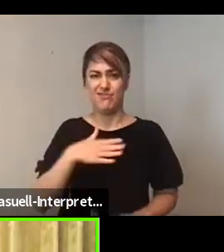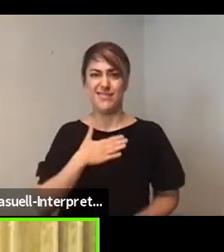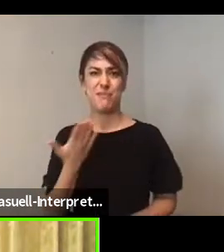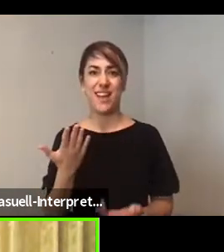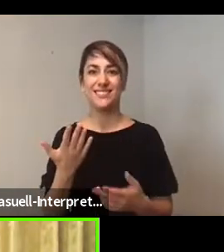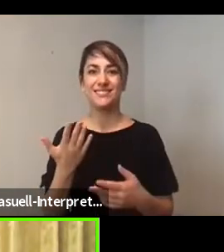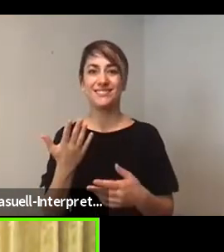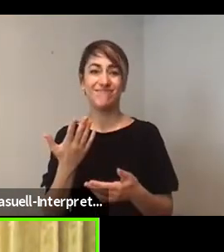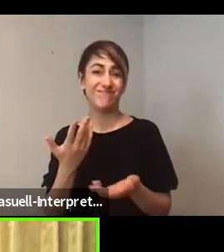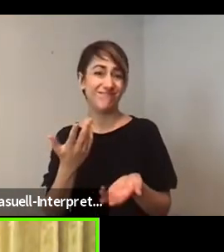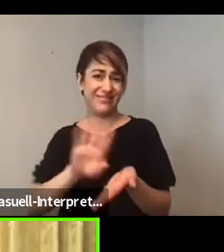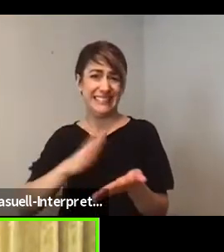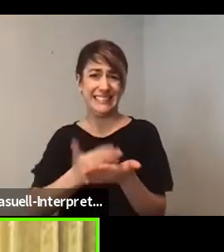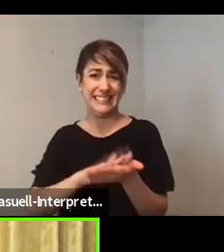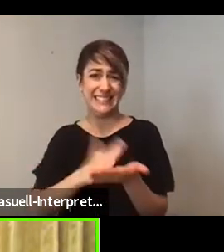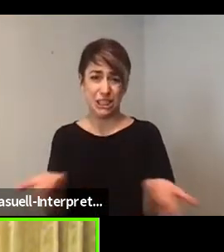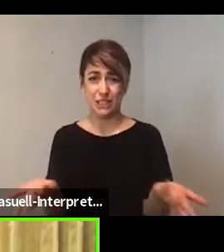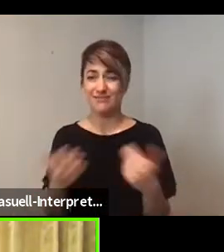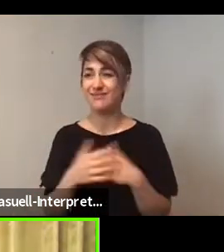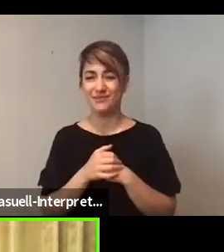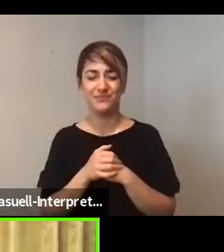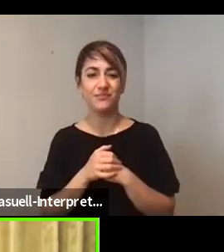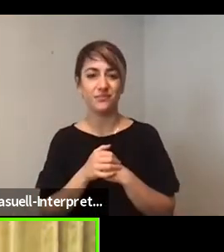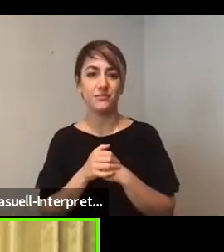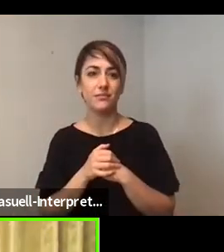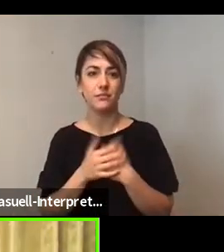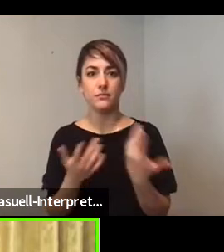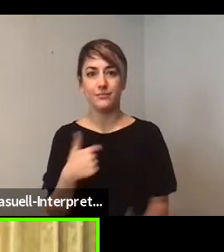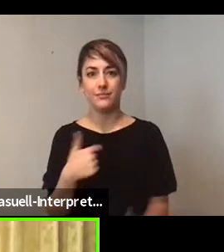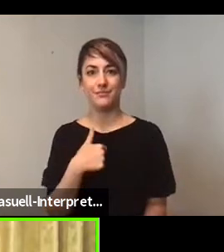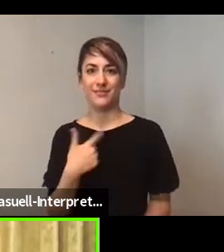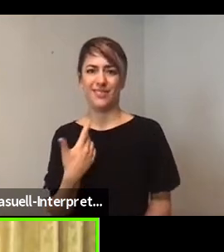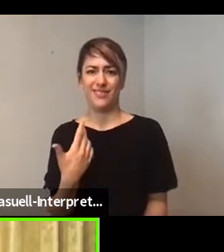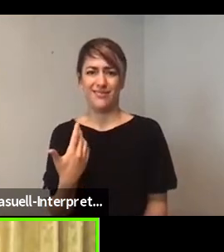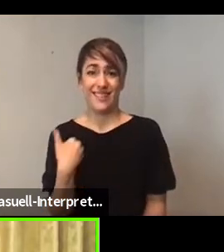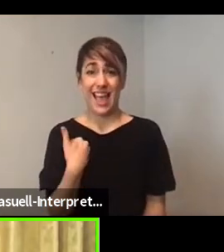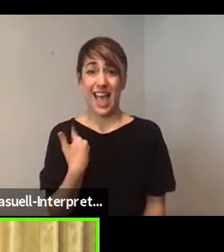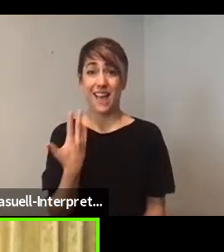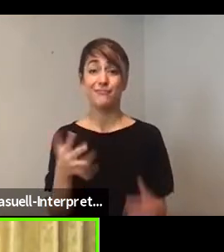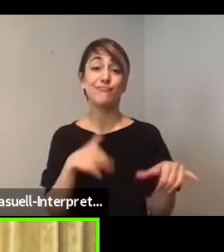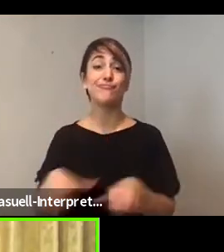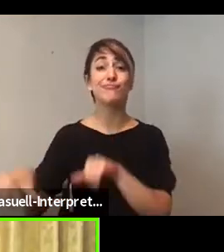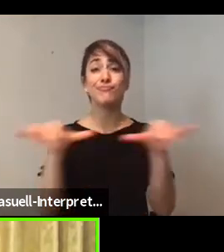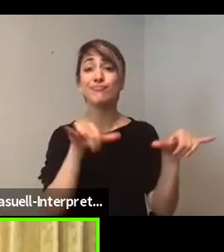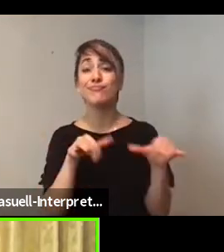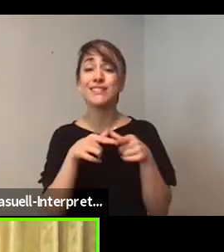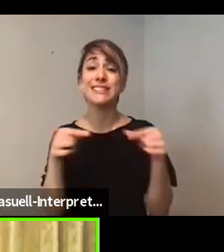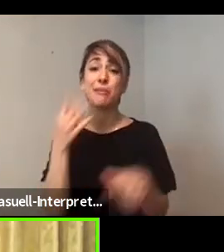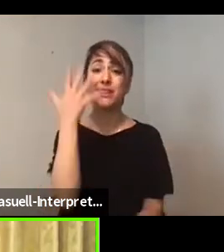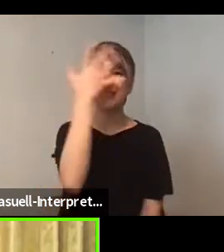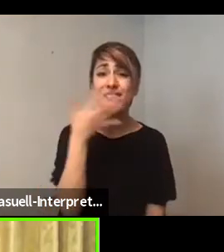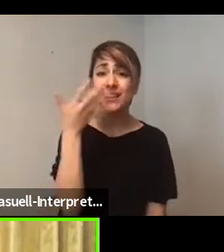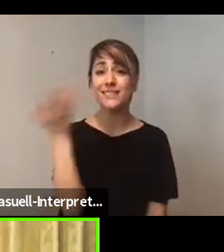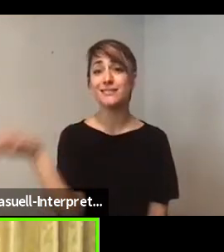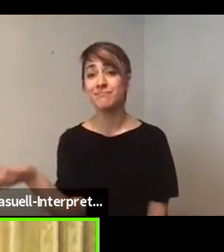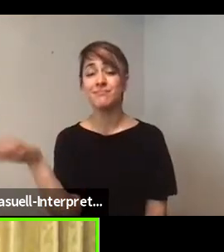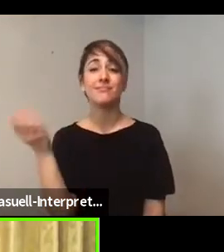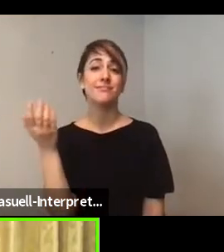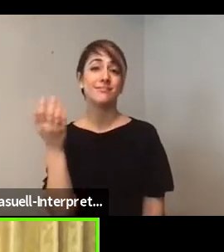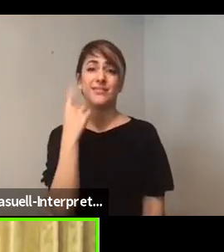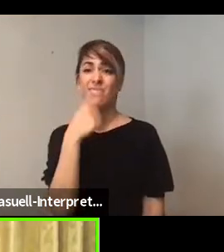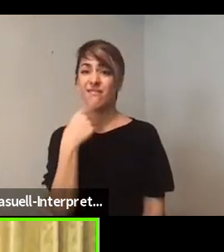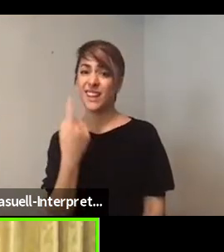yeah, I have a typical Japanese face and black hair, and I'm very